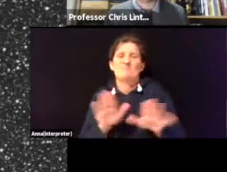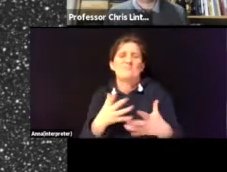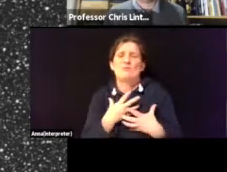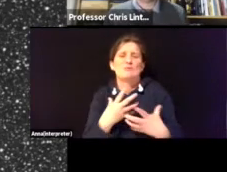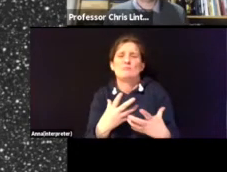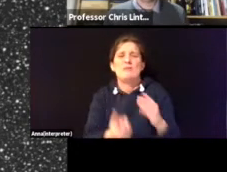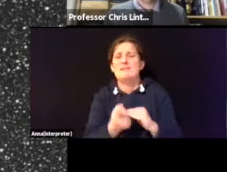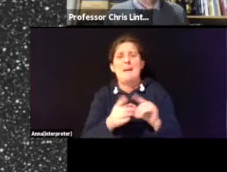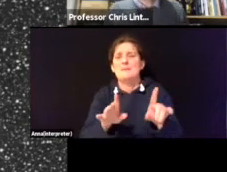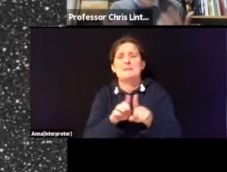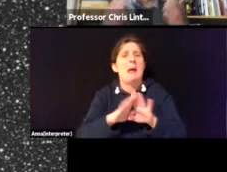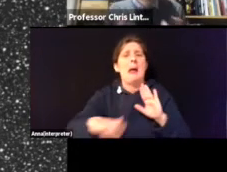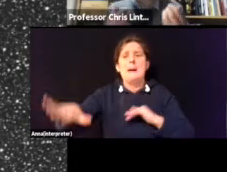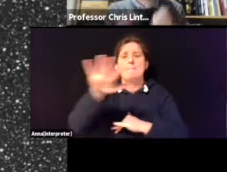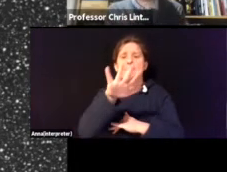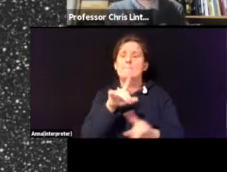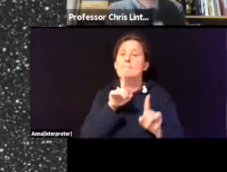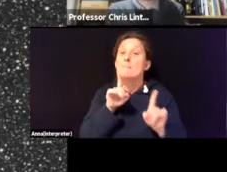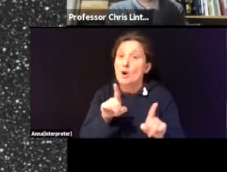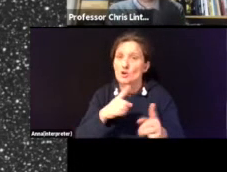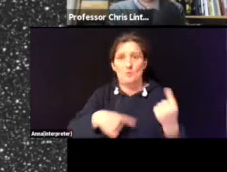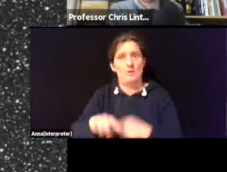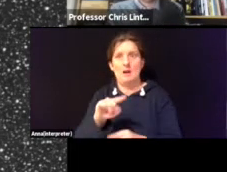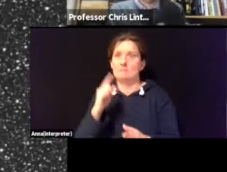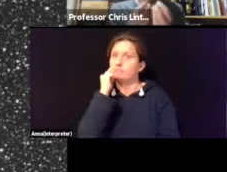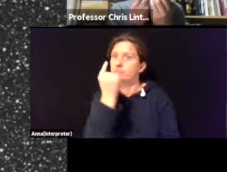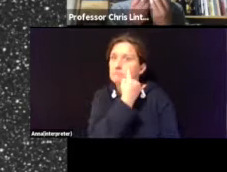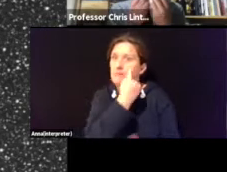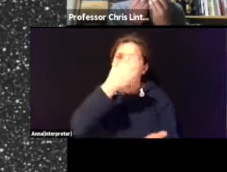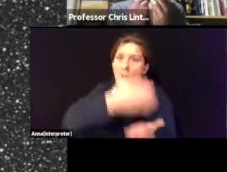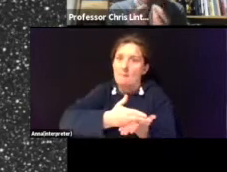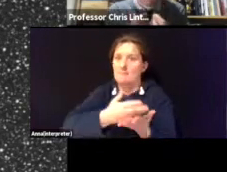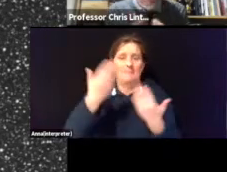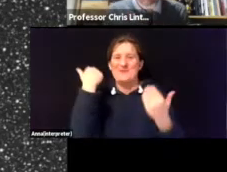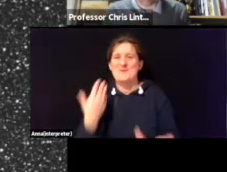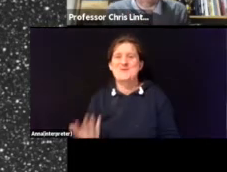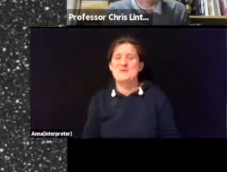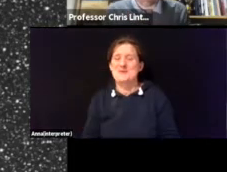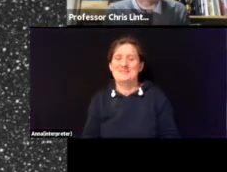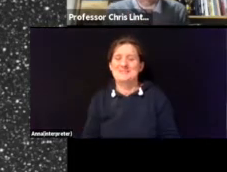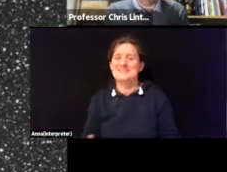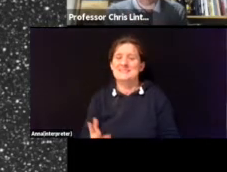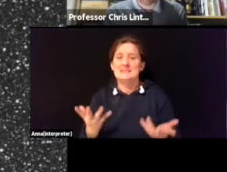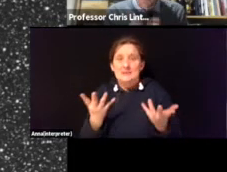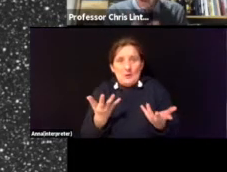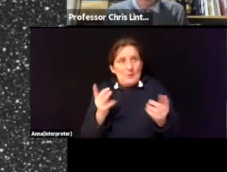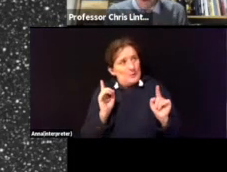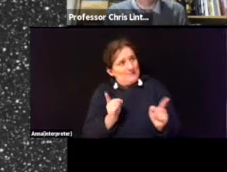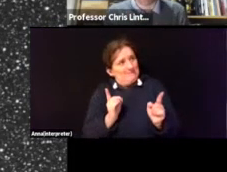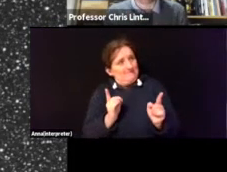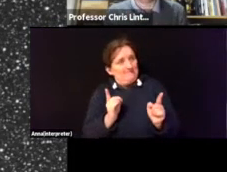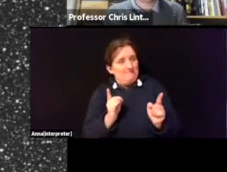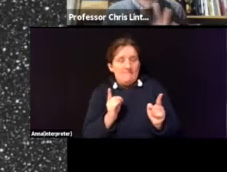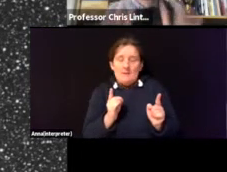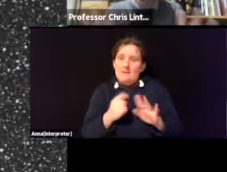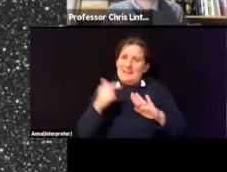happened everywhere else, except that we didn't know for sure. And it's still this profound